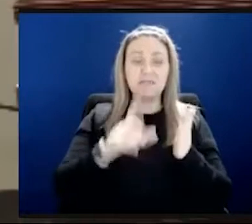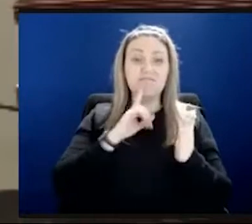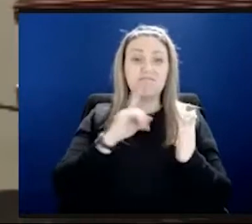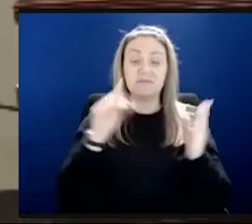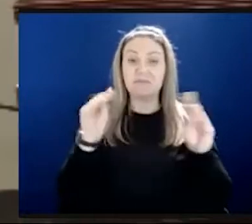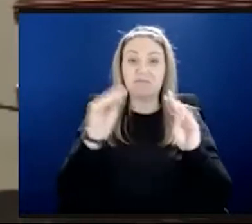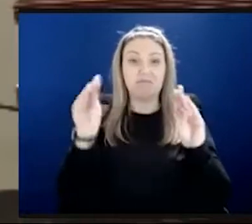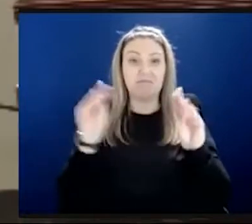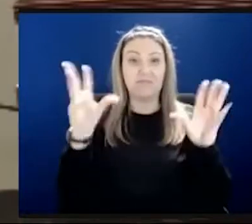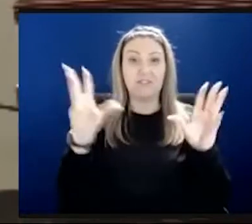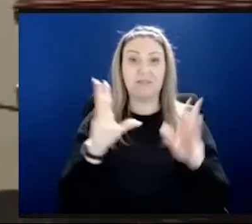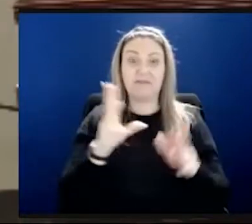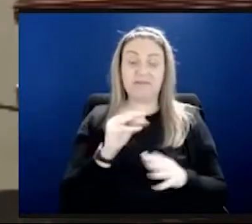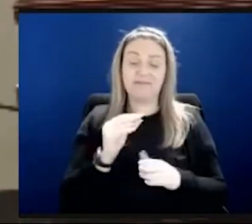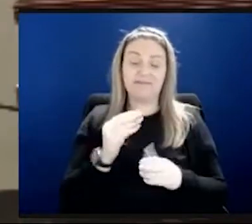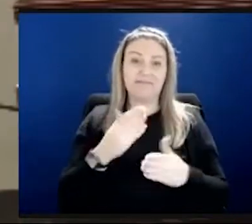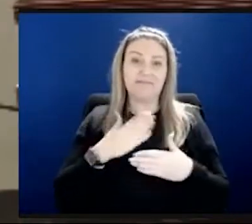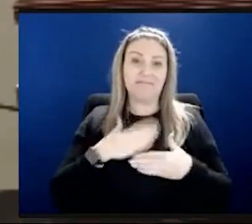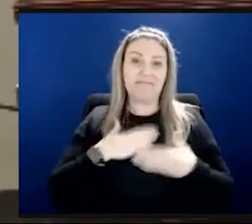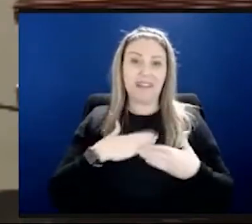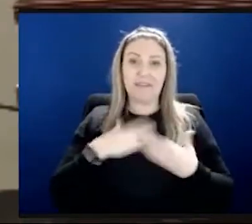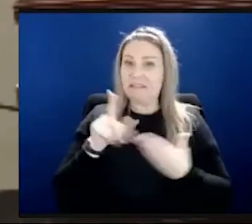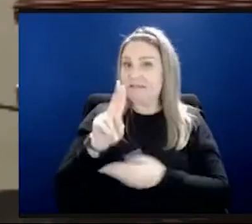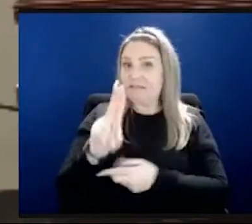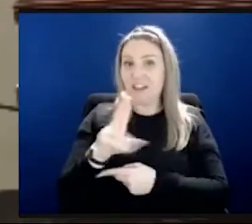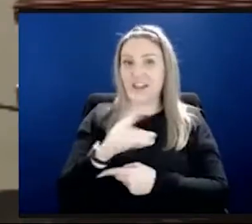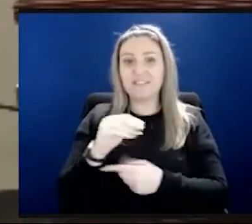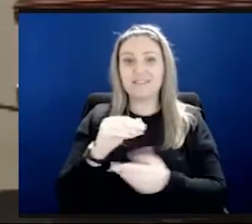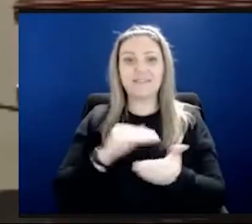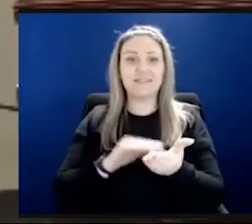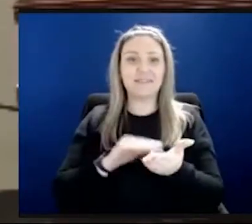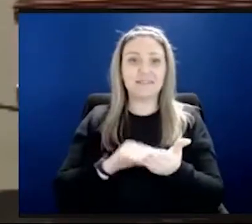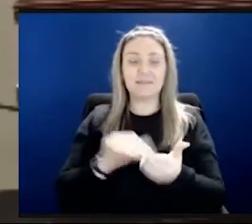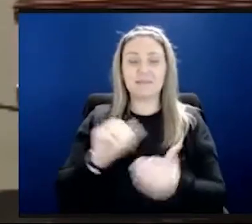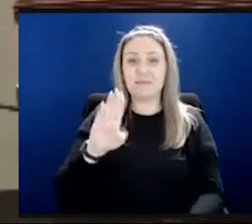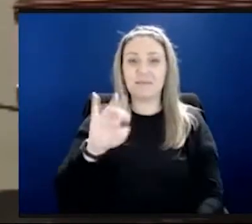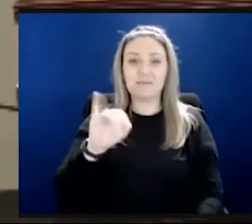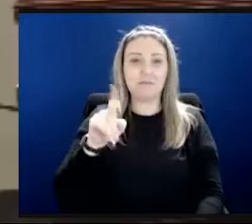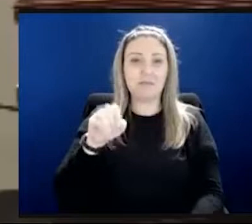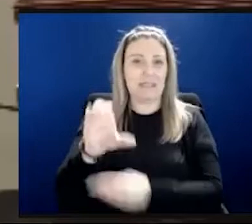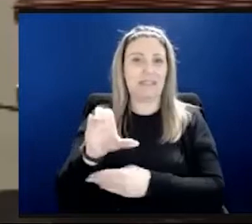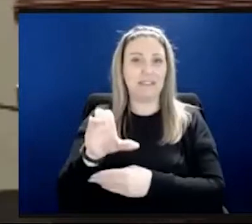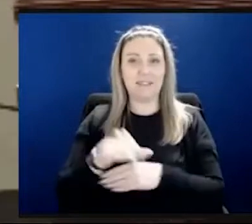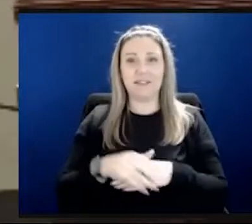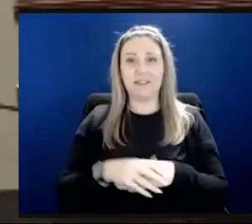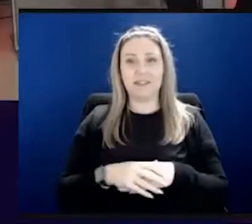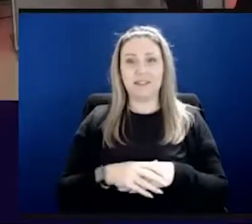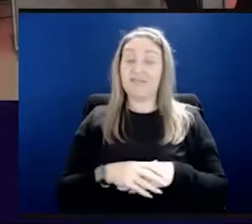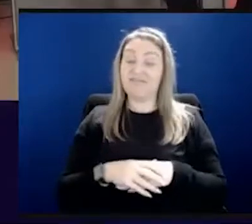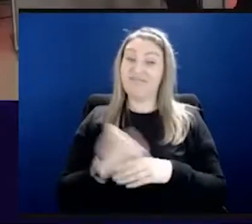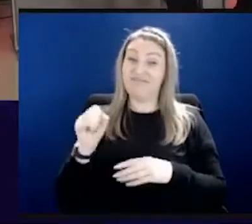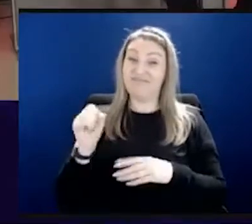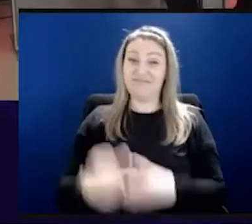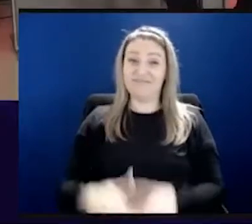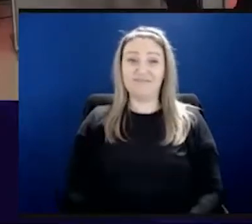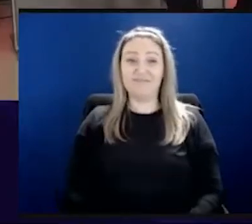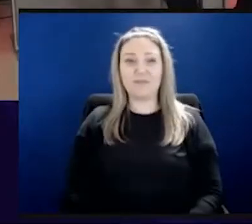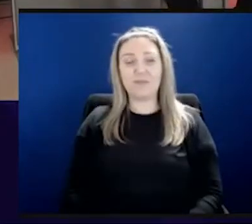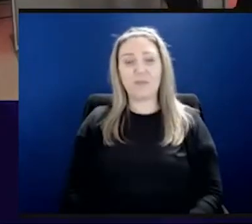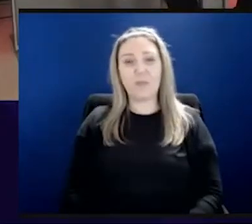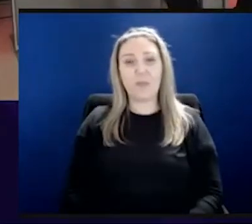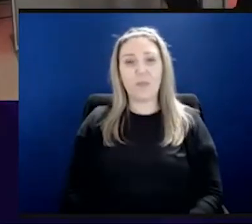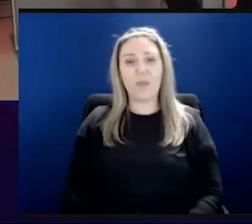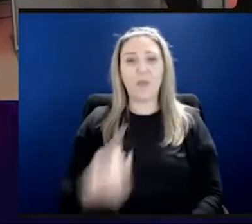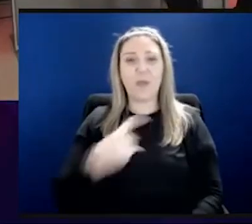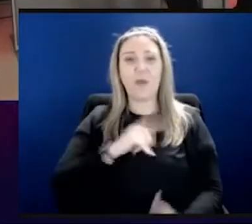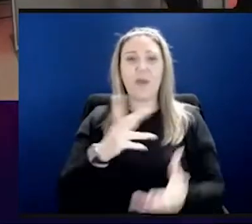and I'm so grateful for KU and Dr. Abick. for sure. We do want to give a quick note.